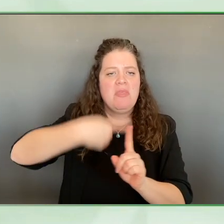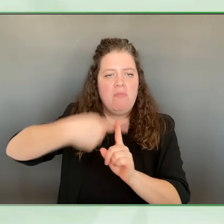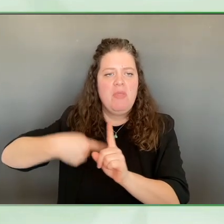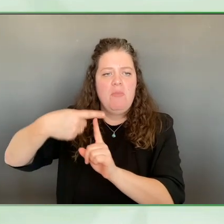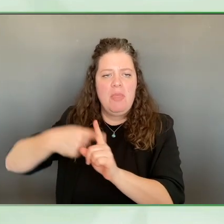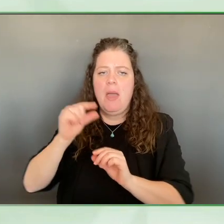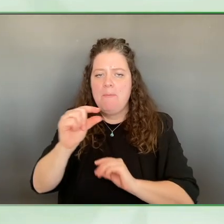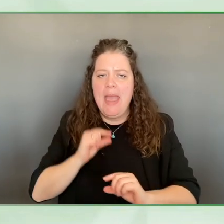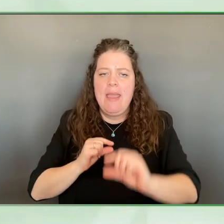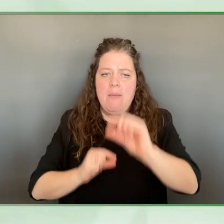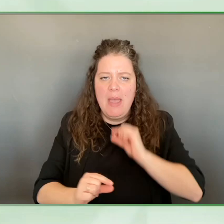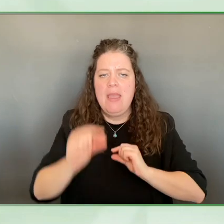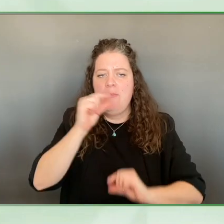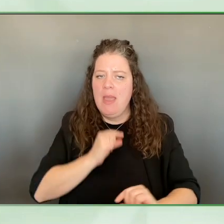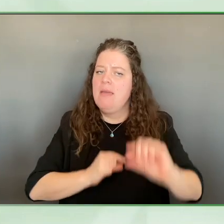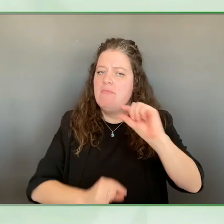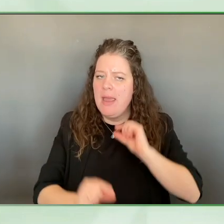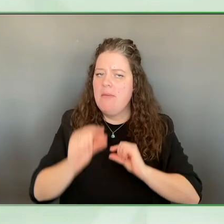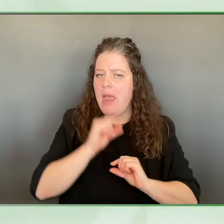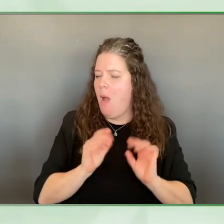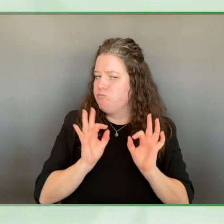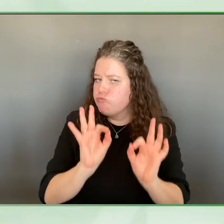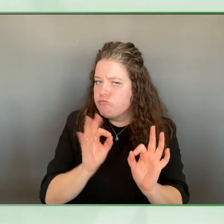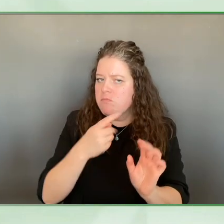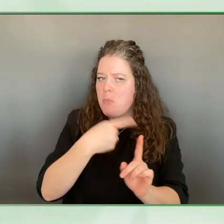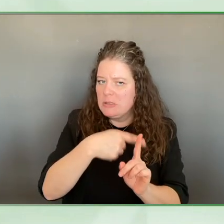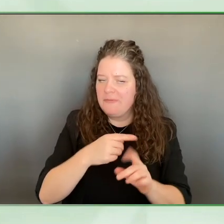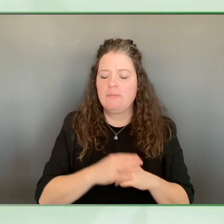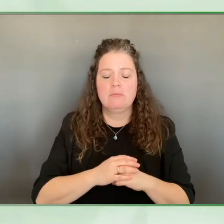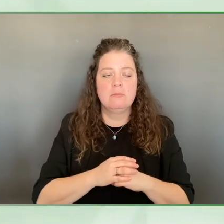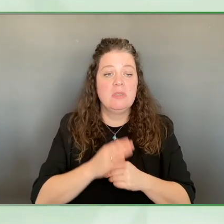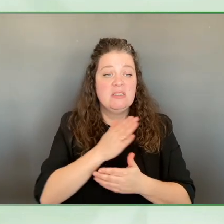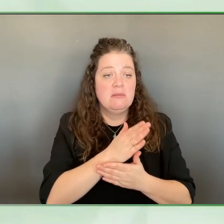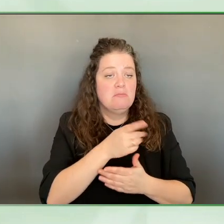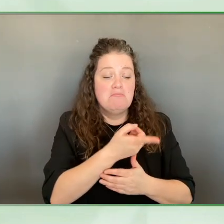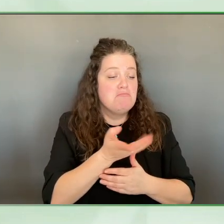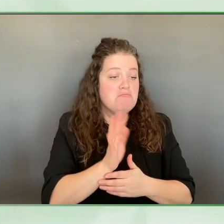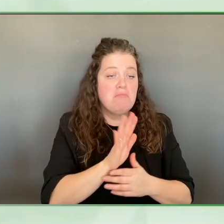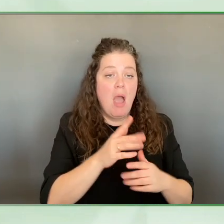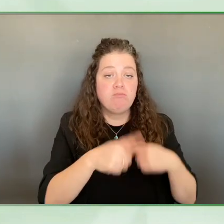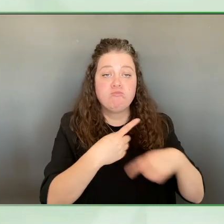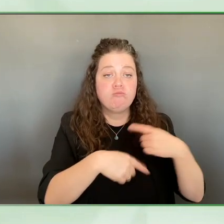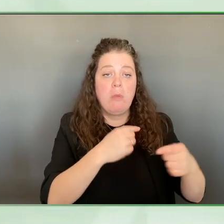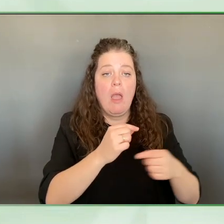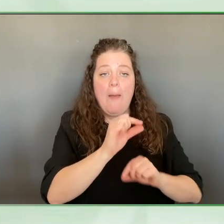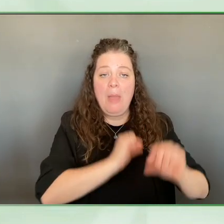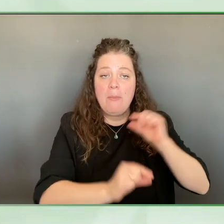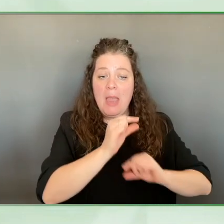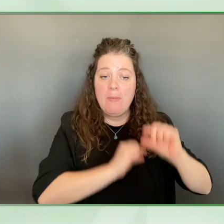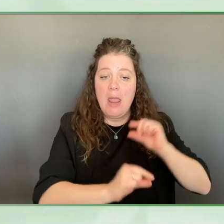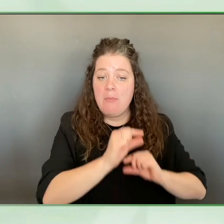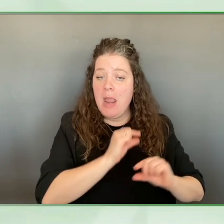after a time, there were some that continued paying, but like 80% of them or 70% of